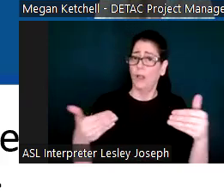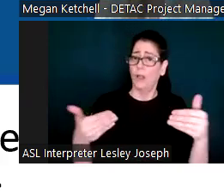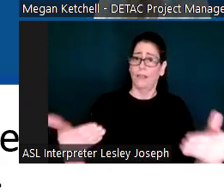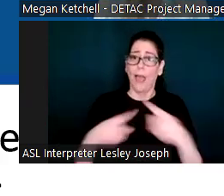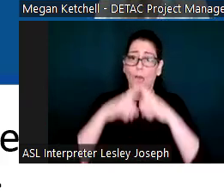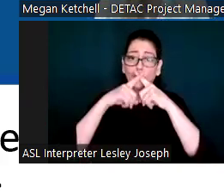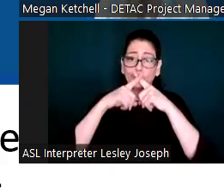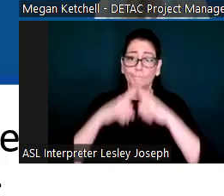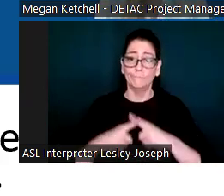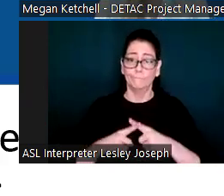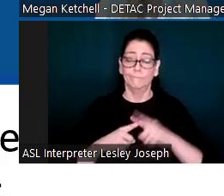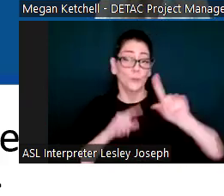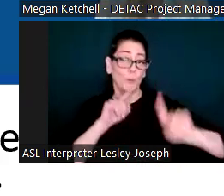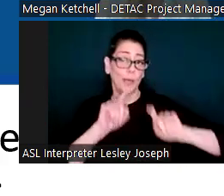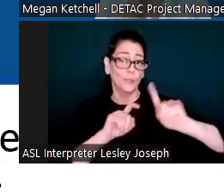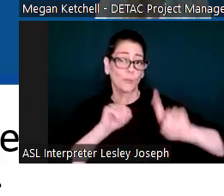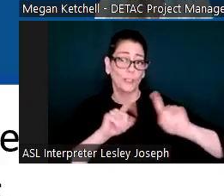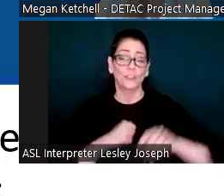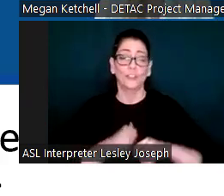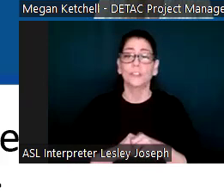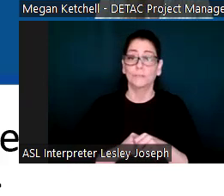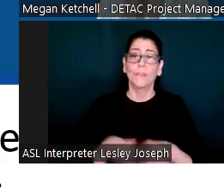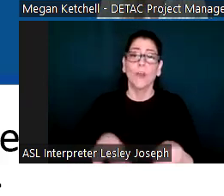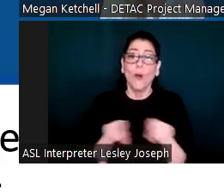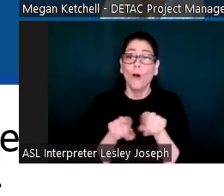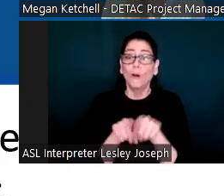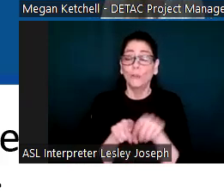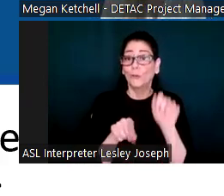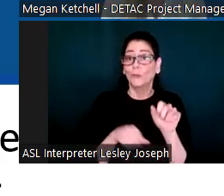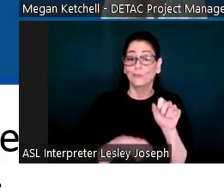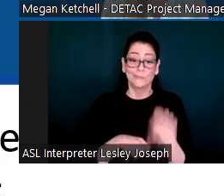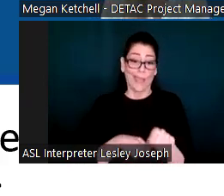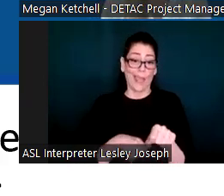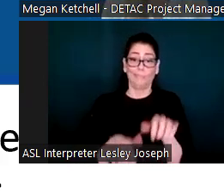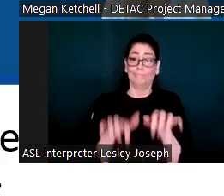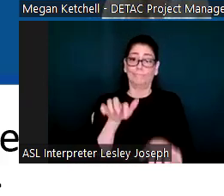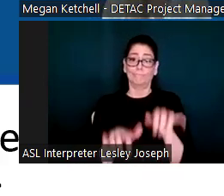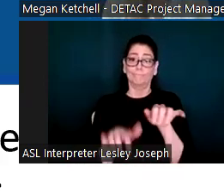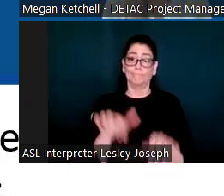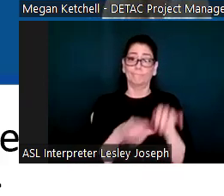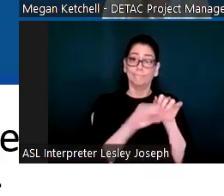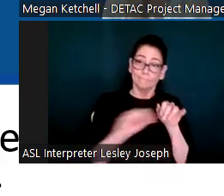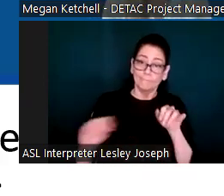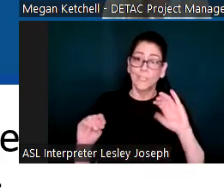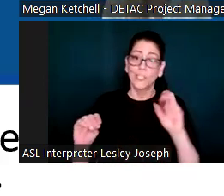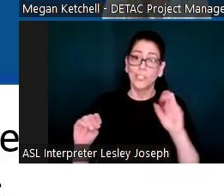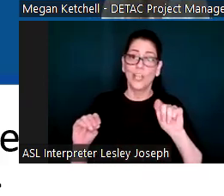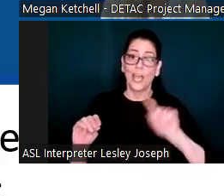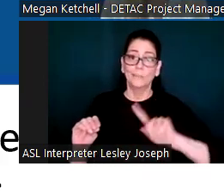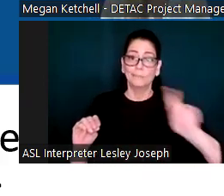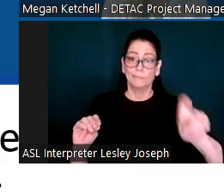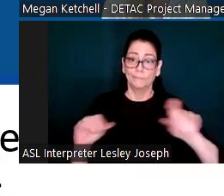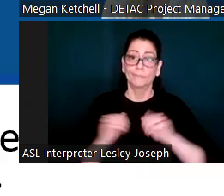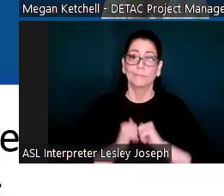questions today. You can also ask questions through our open chat by using the drop down and